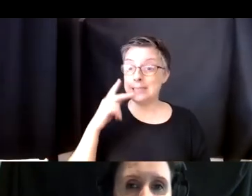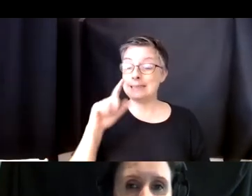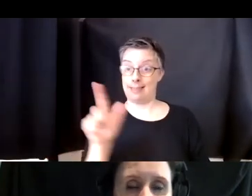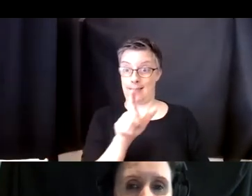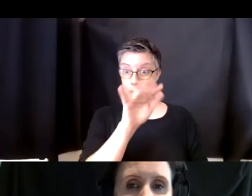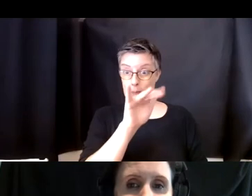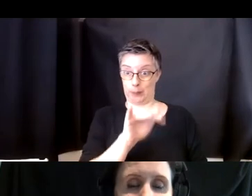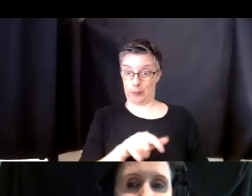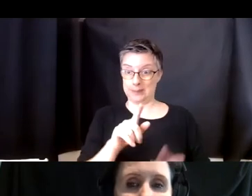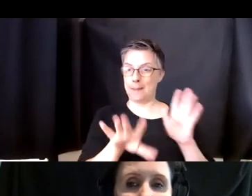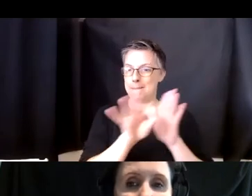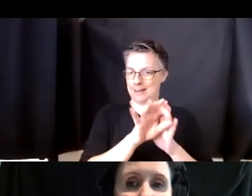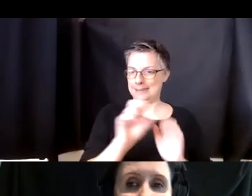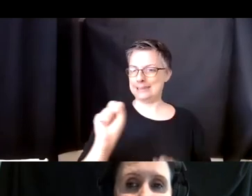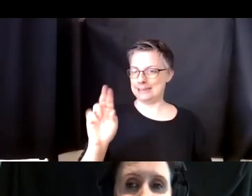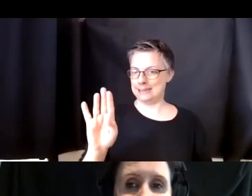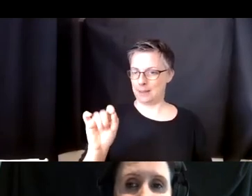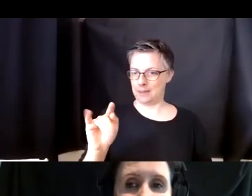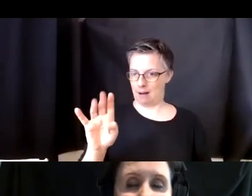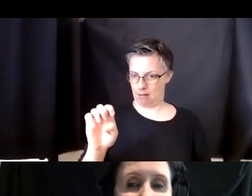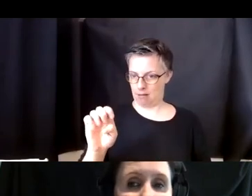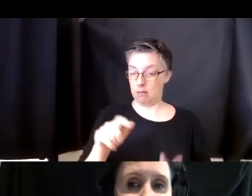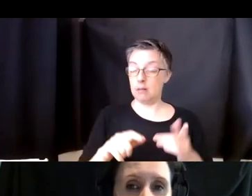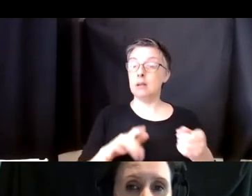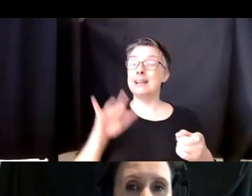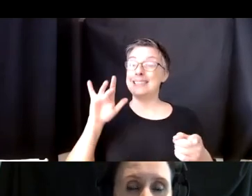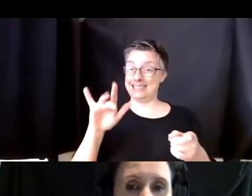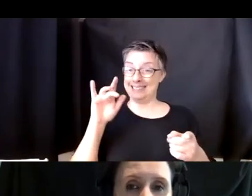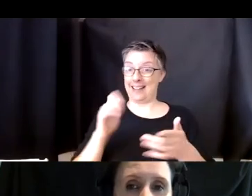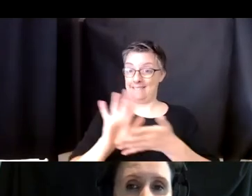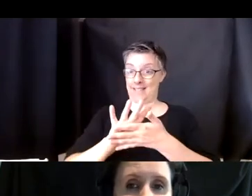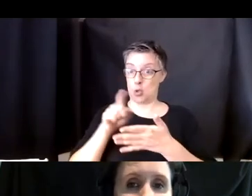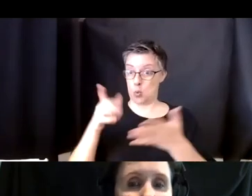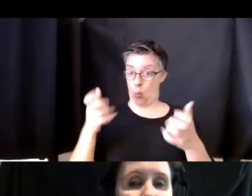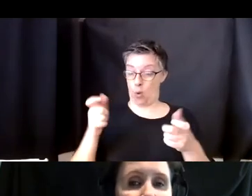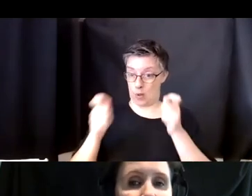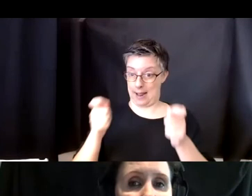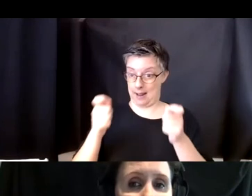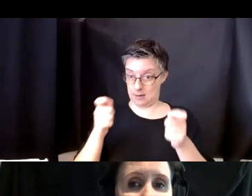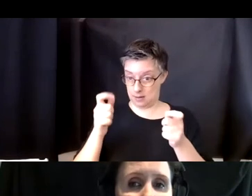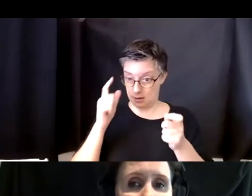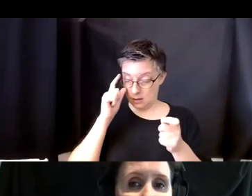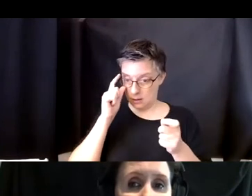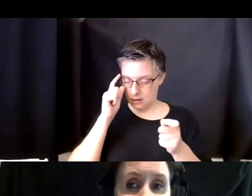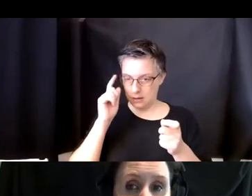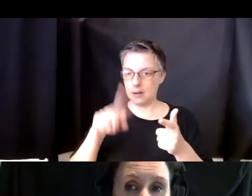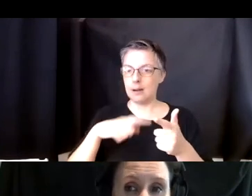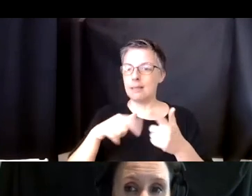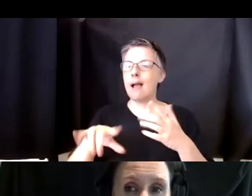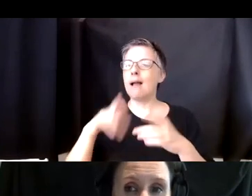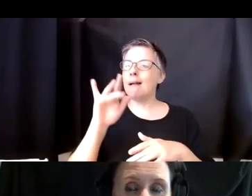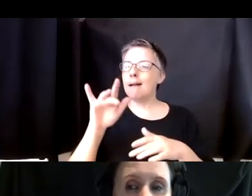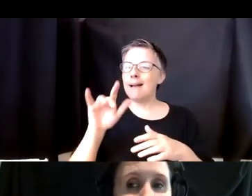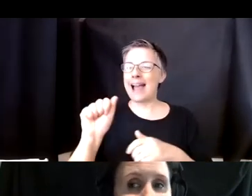Subtitle, click the video you would like to edit, and then click Add